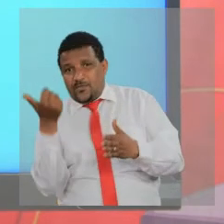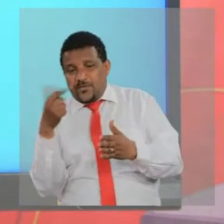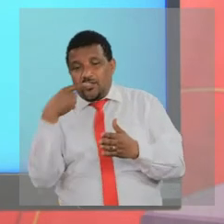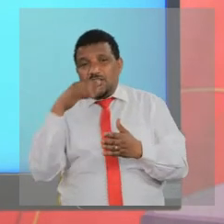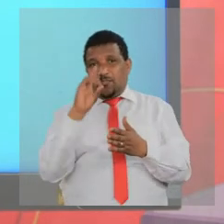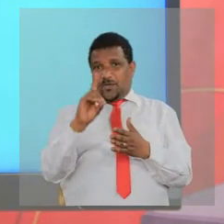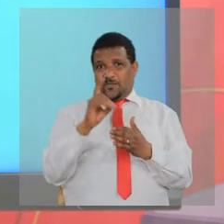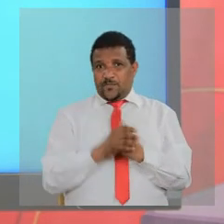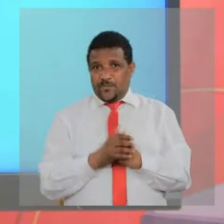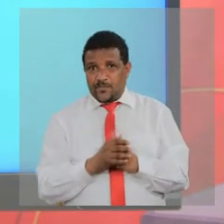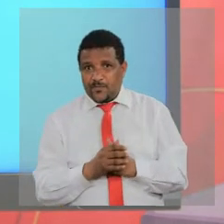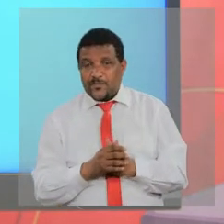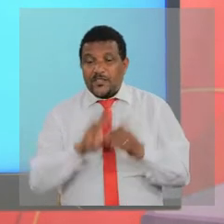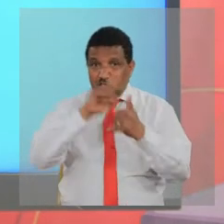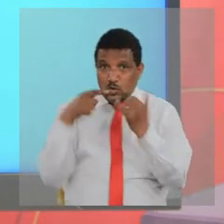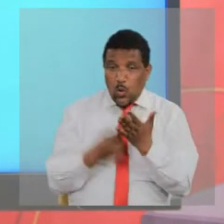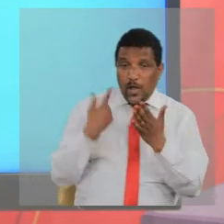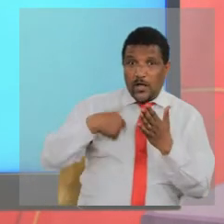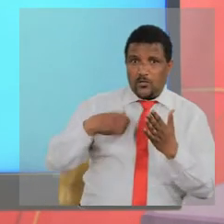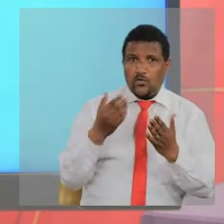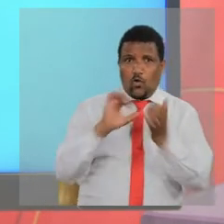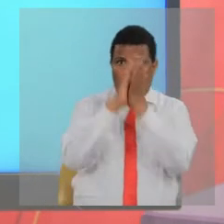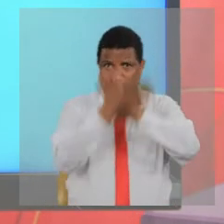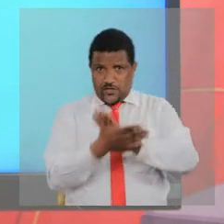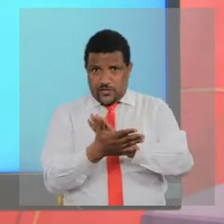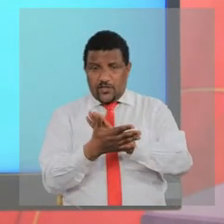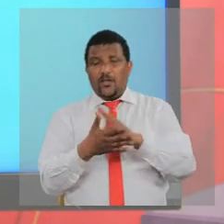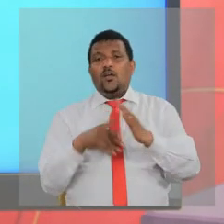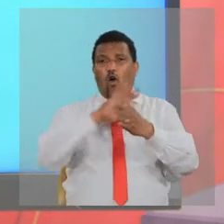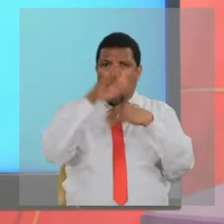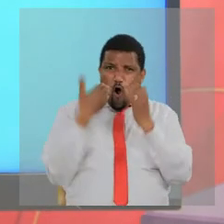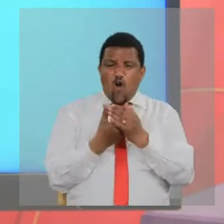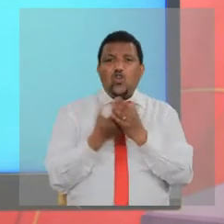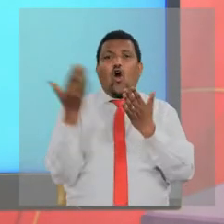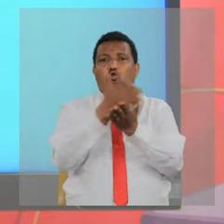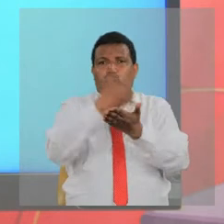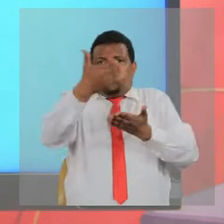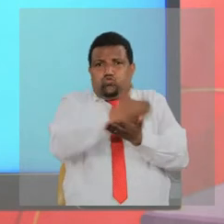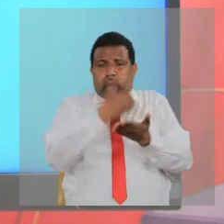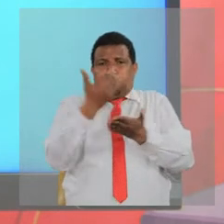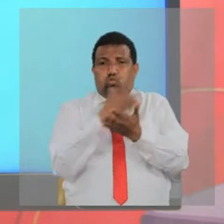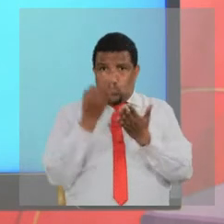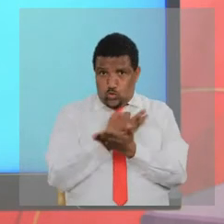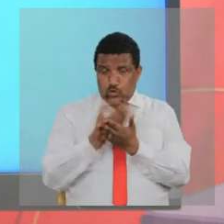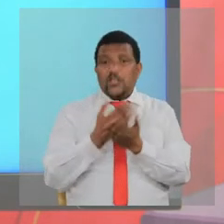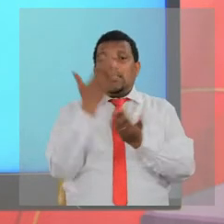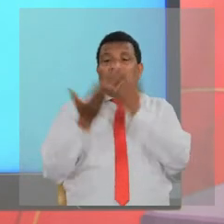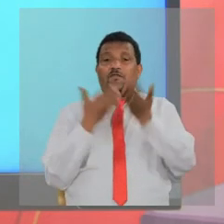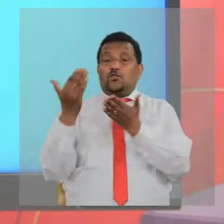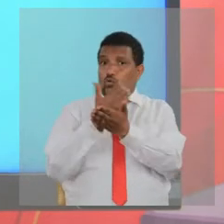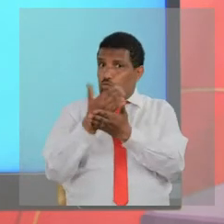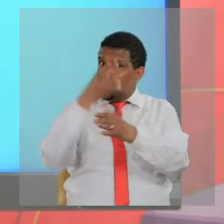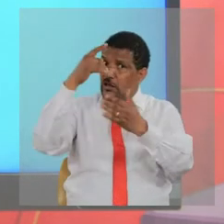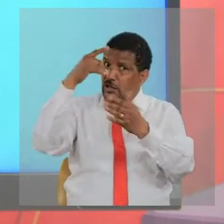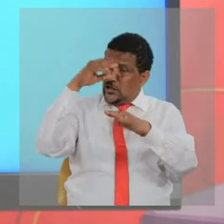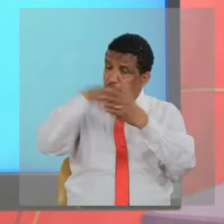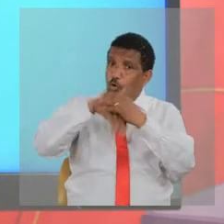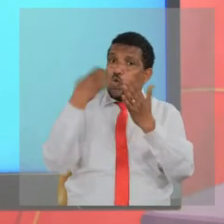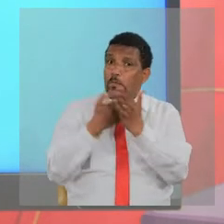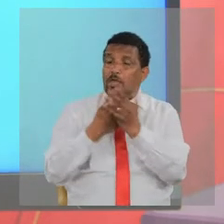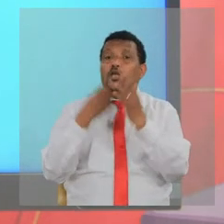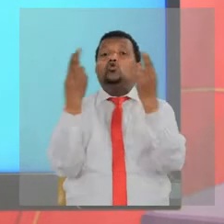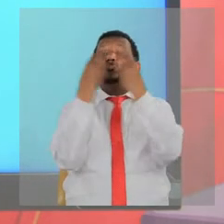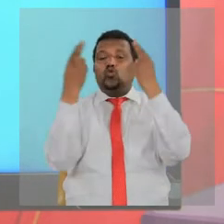GDP. So we have to convert all the outputs produced and all the services produced in an economy